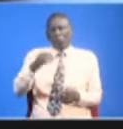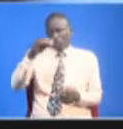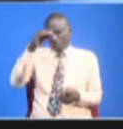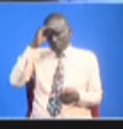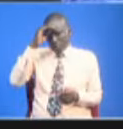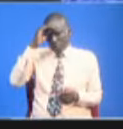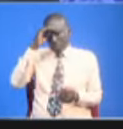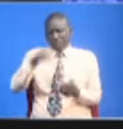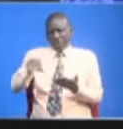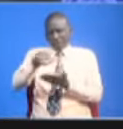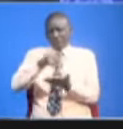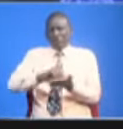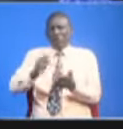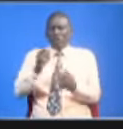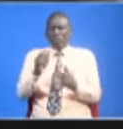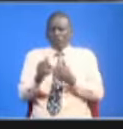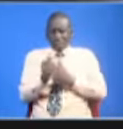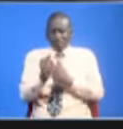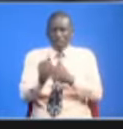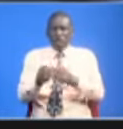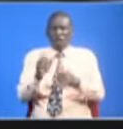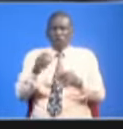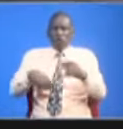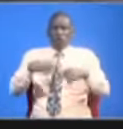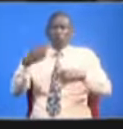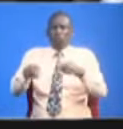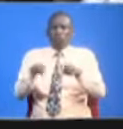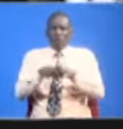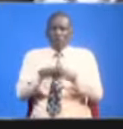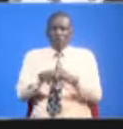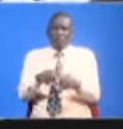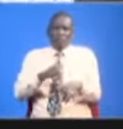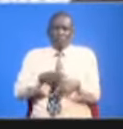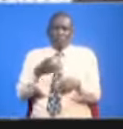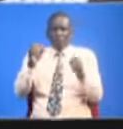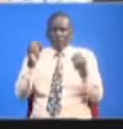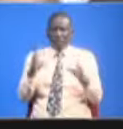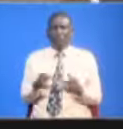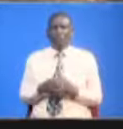he spearheaded should continue even in his absence